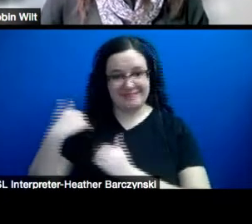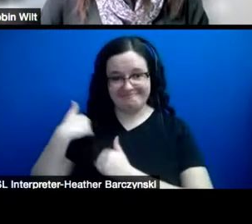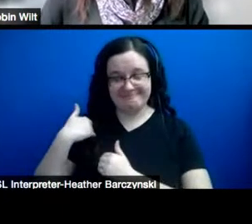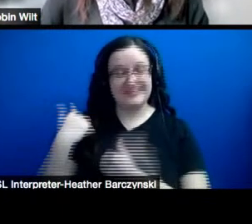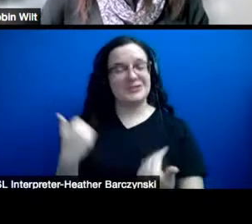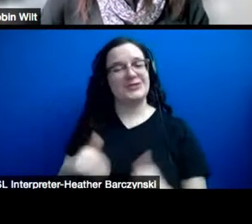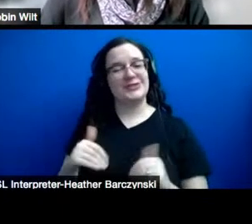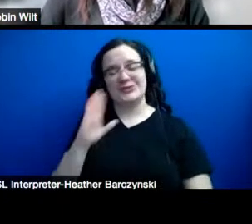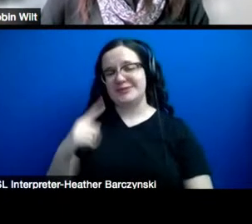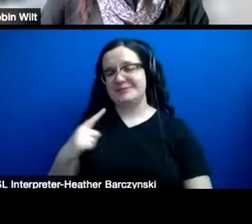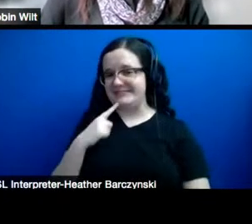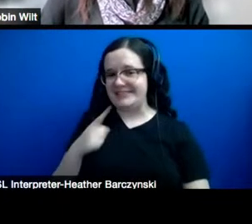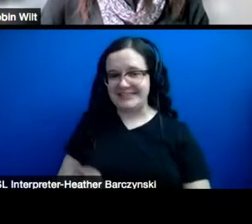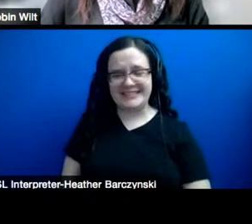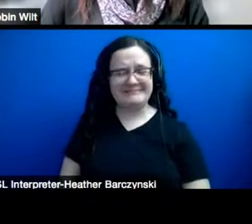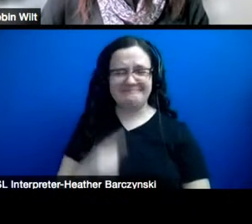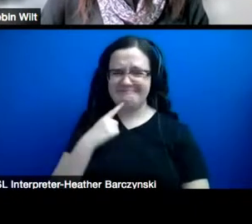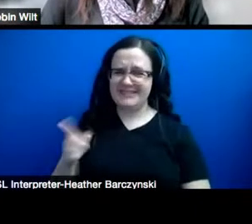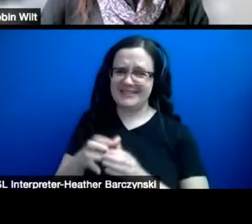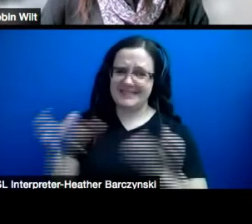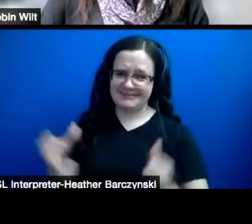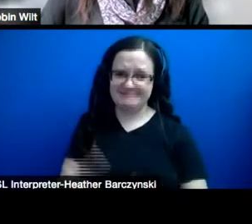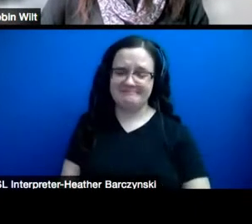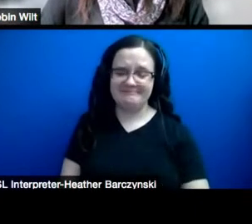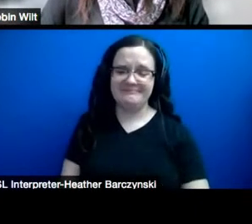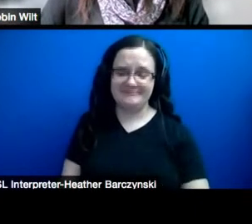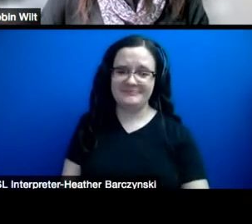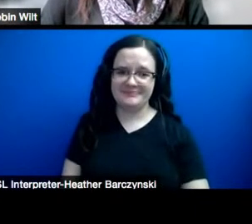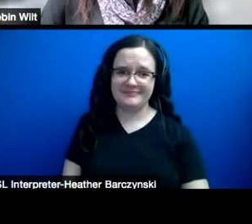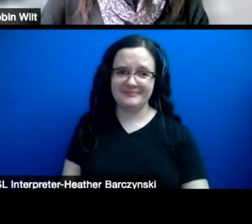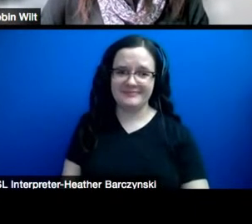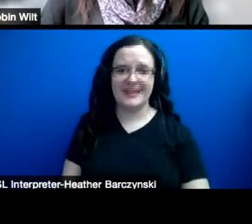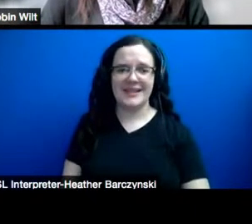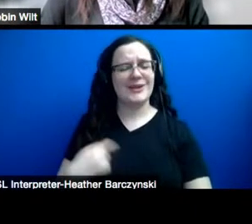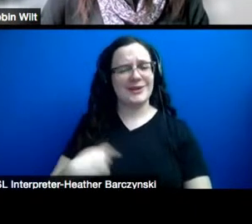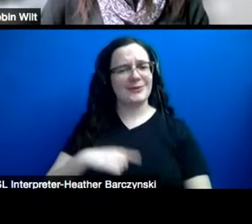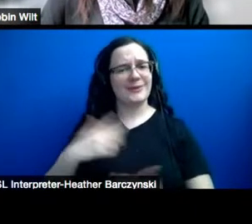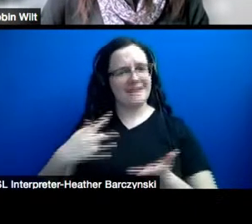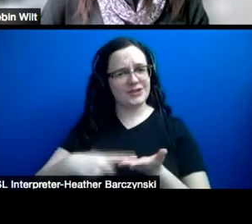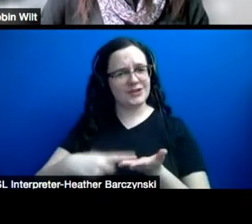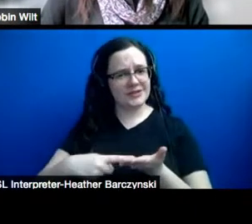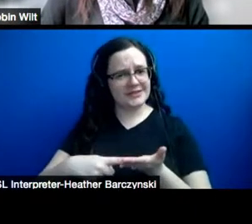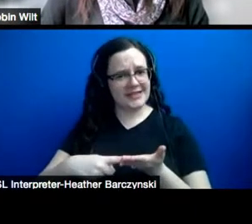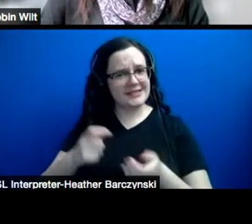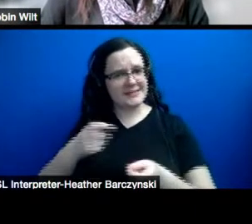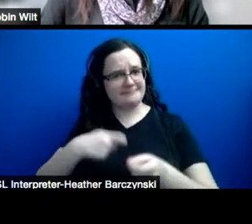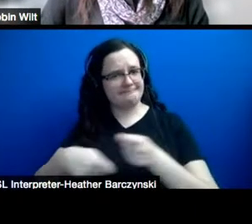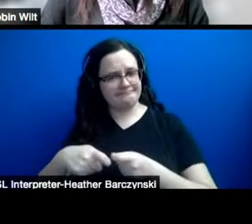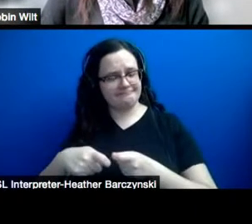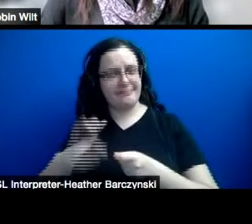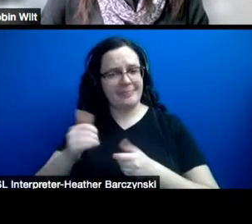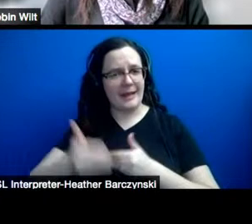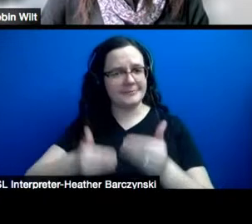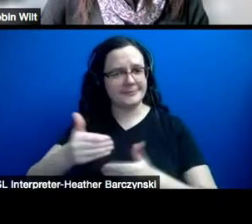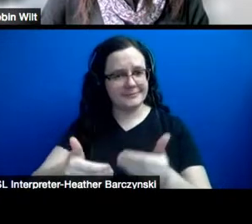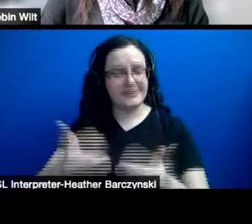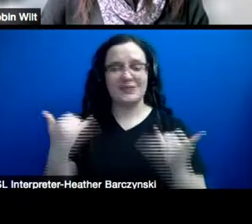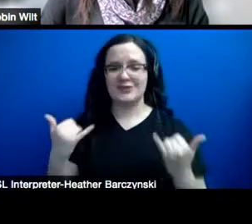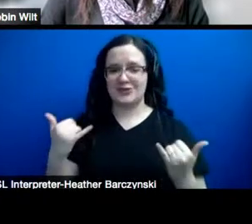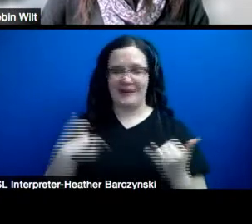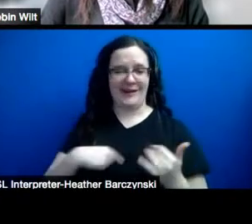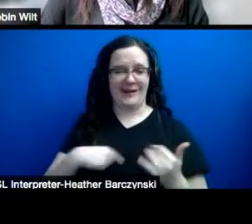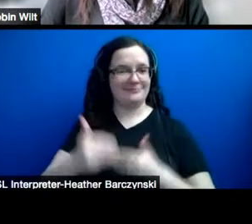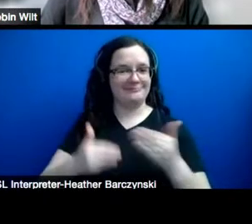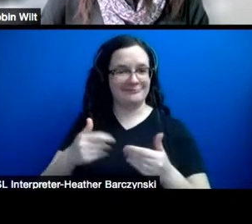Will be missed very much. So we've talked about our replacement procedure. So we're in the process of doing